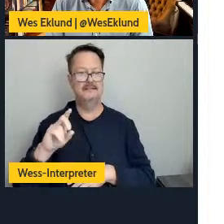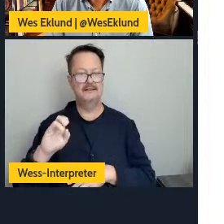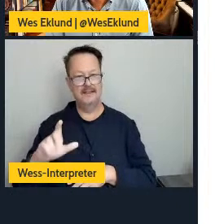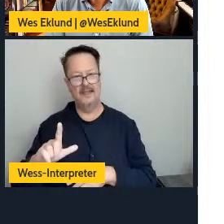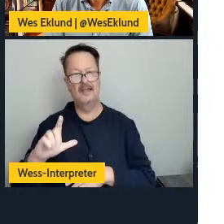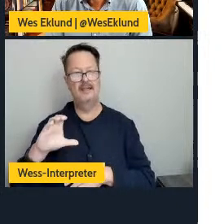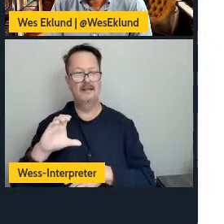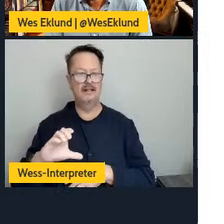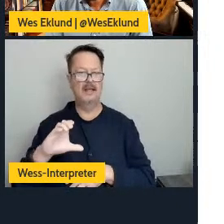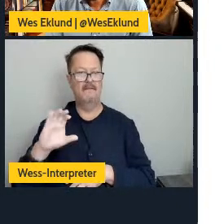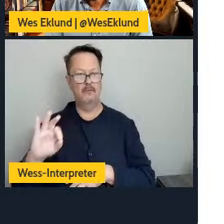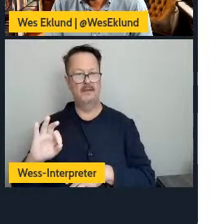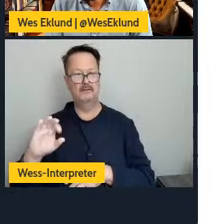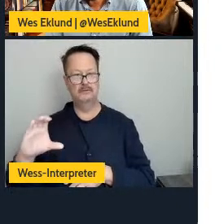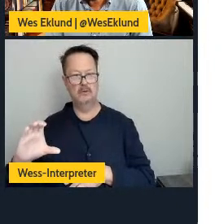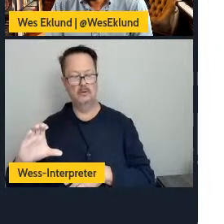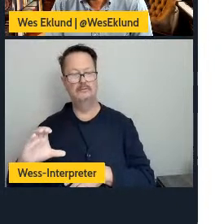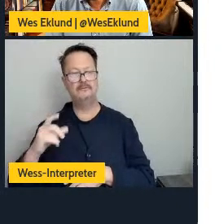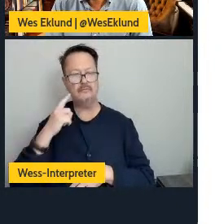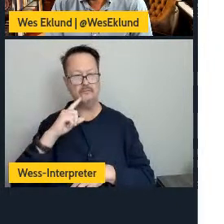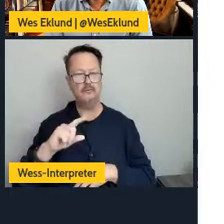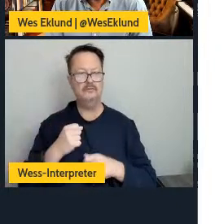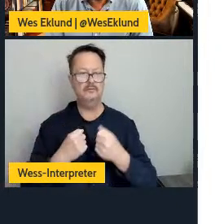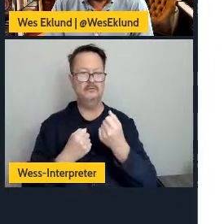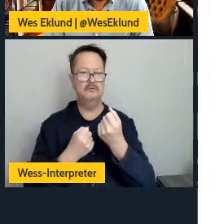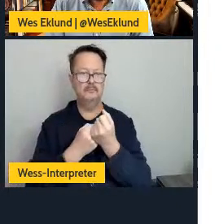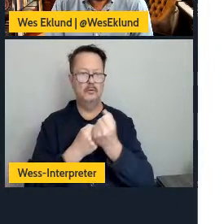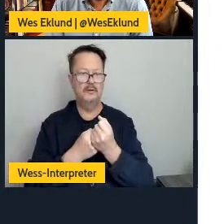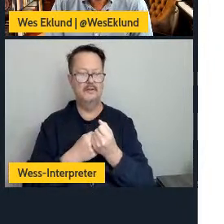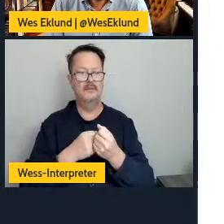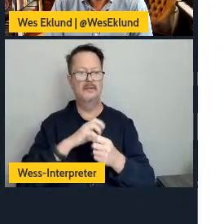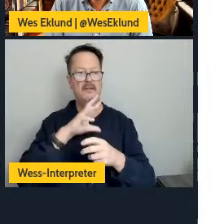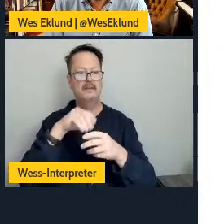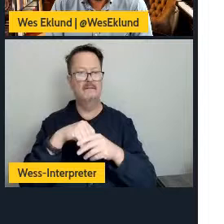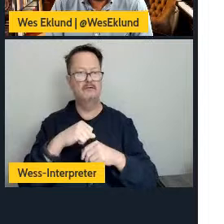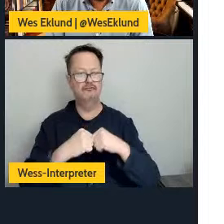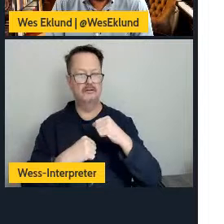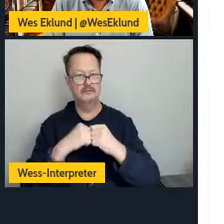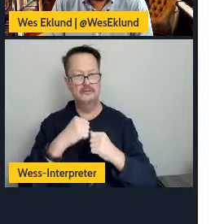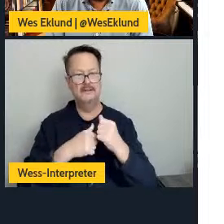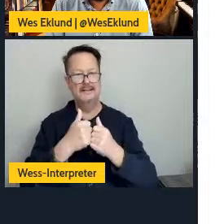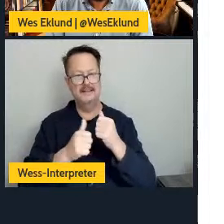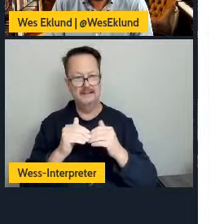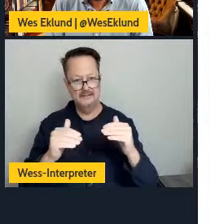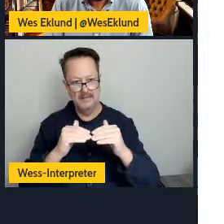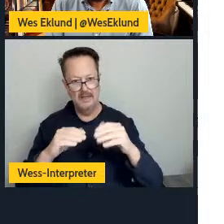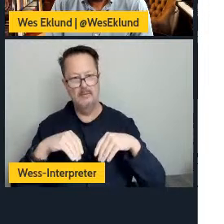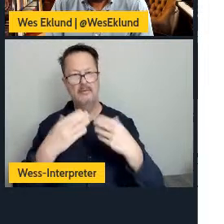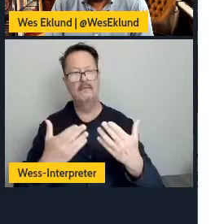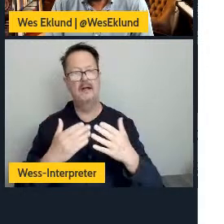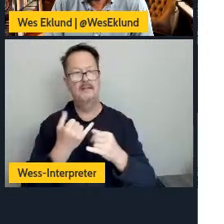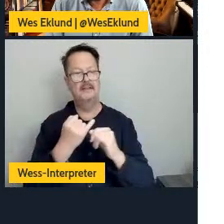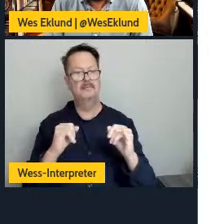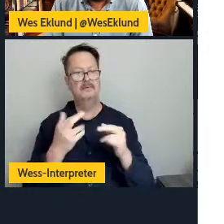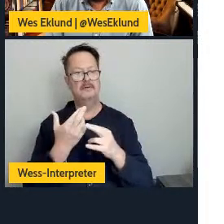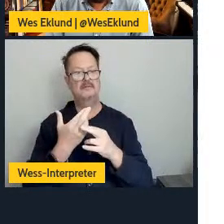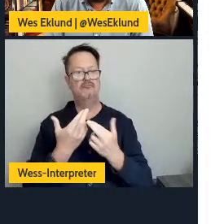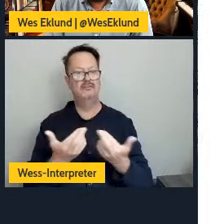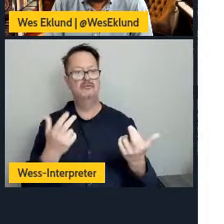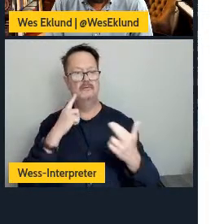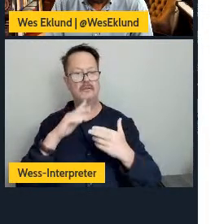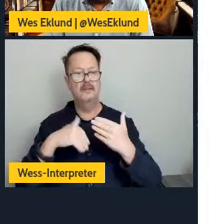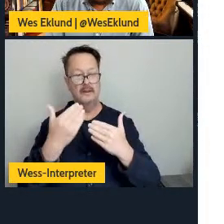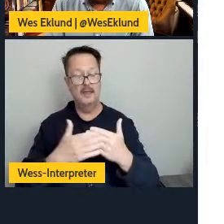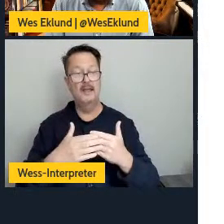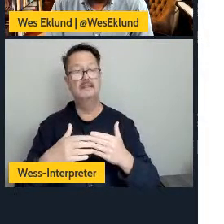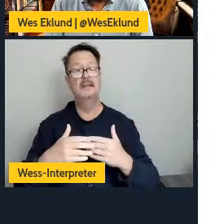up that infrastructure. As I said before, each layer provides the dependent resources for the next layer, and parameter store